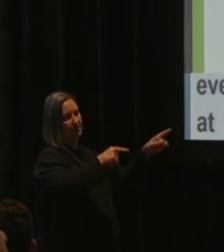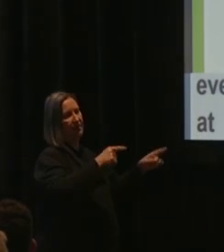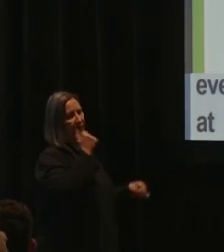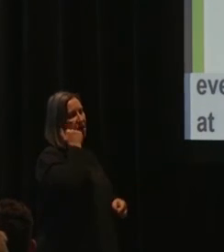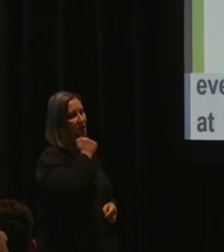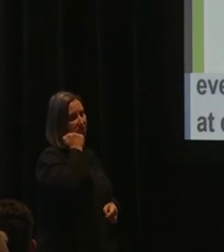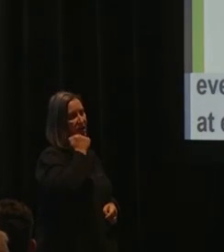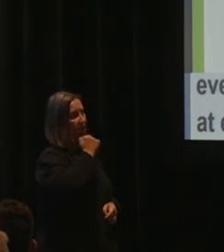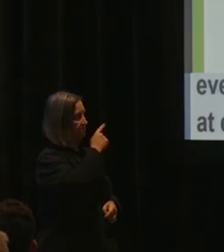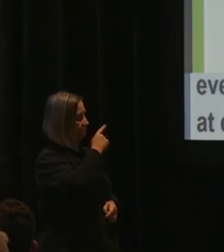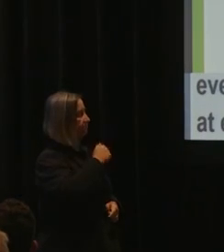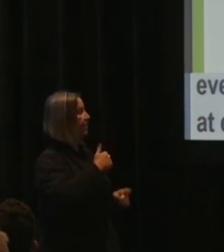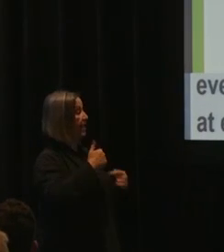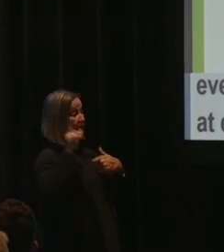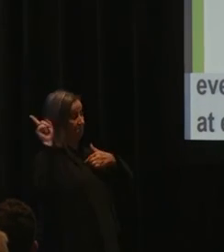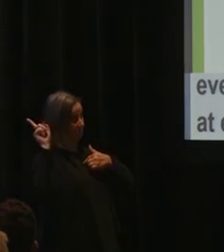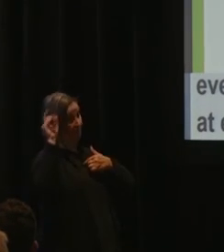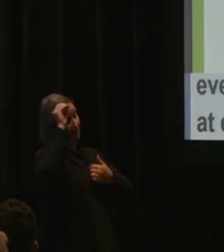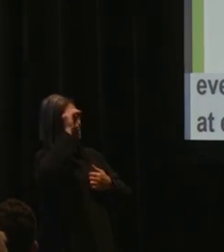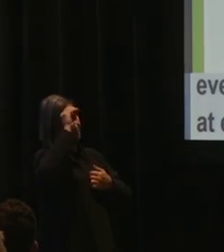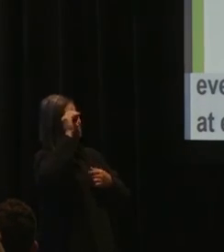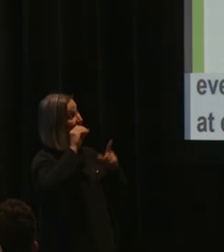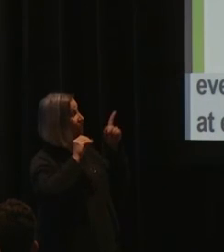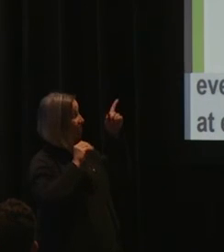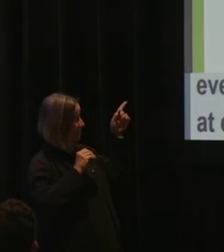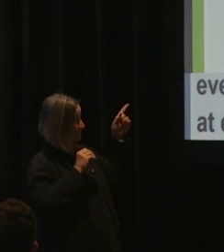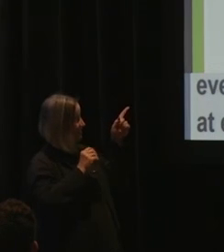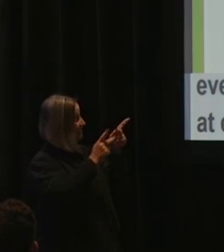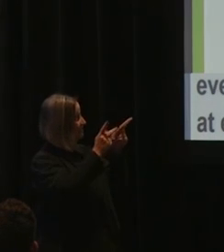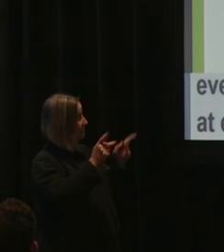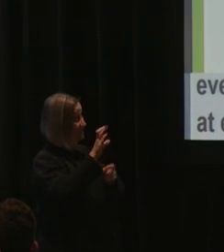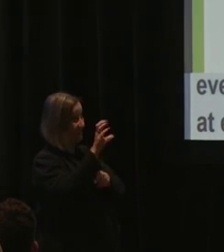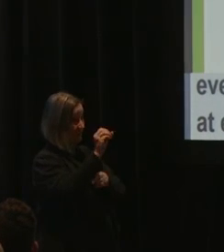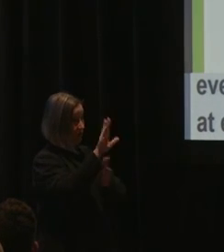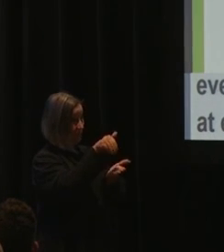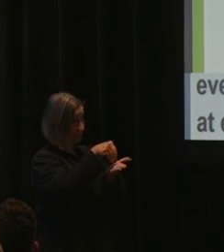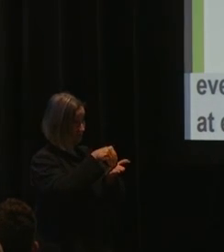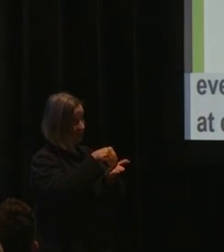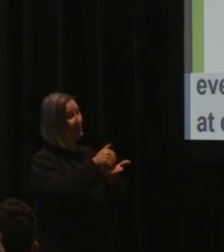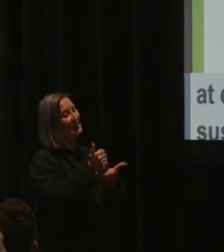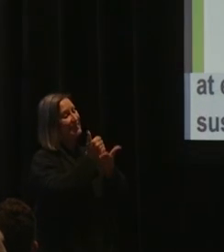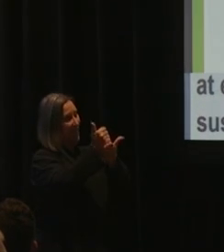And I feel that it is helping make a sustainable San Antonio.